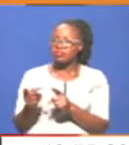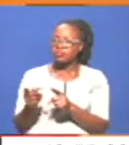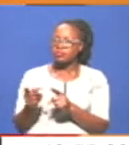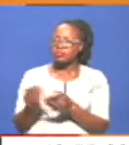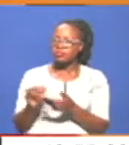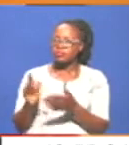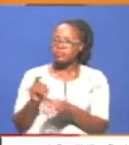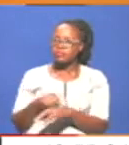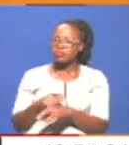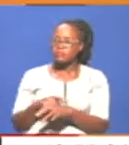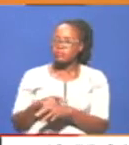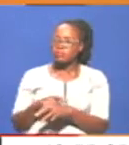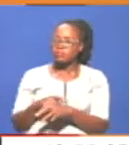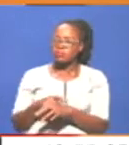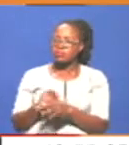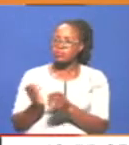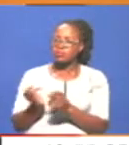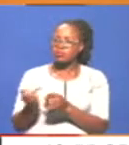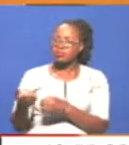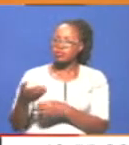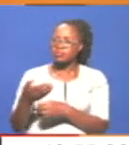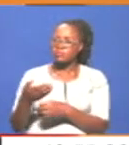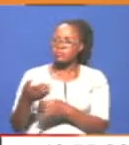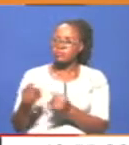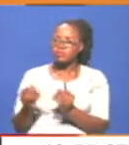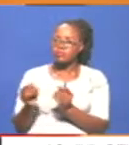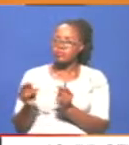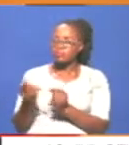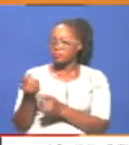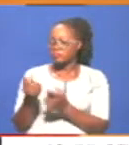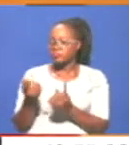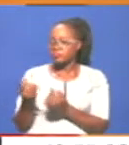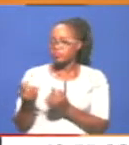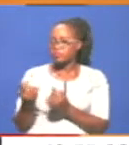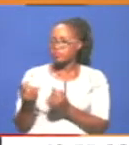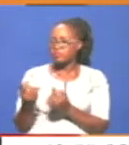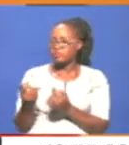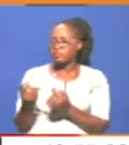they're able to sculpt the pieces and try and get them to, you know, the uniform part.